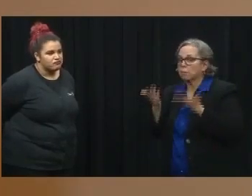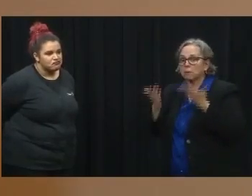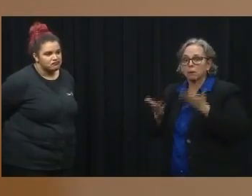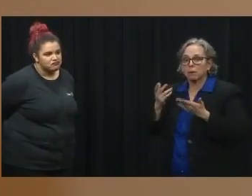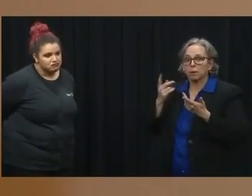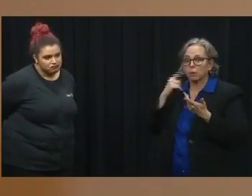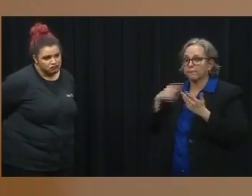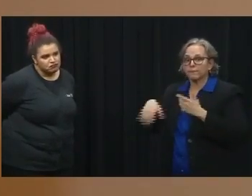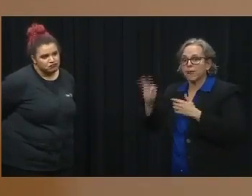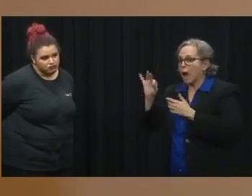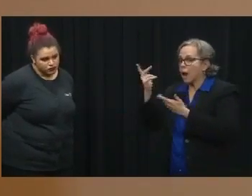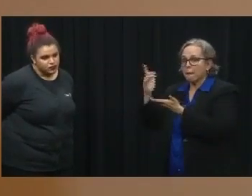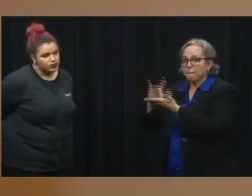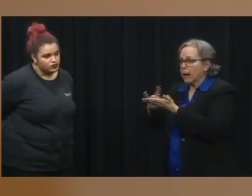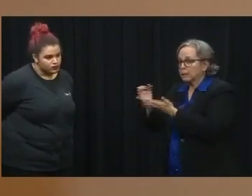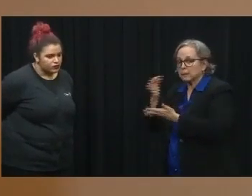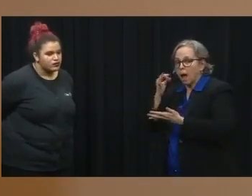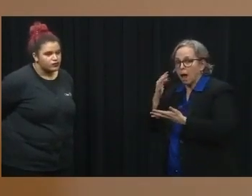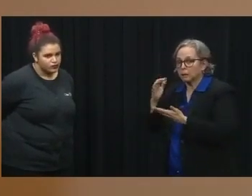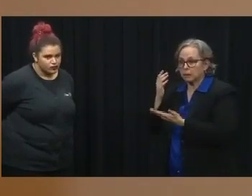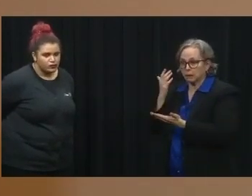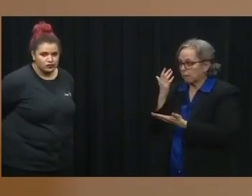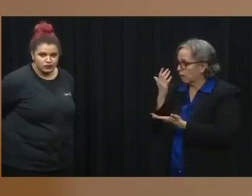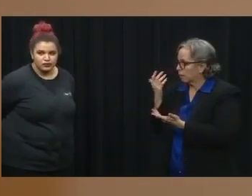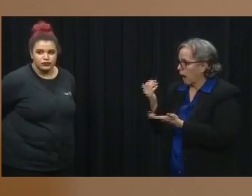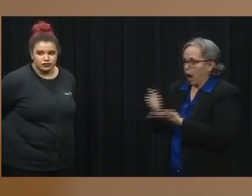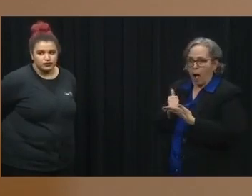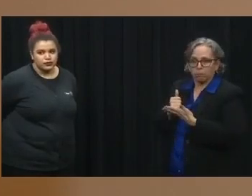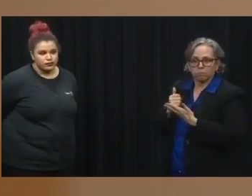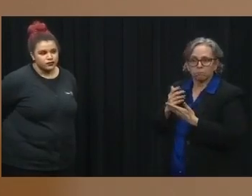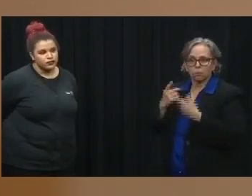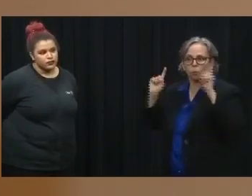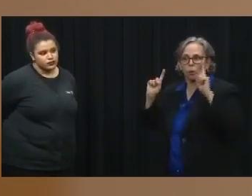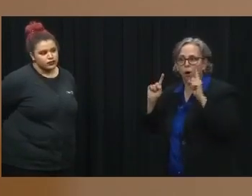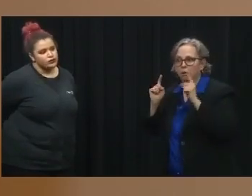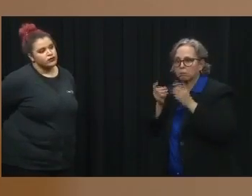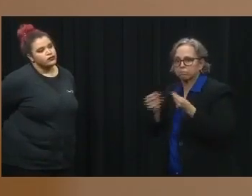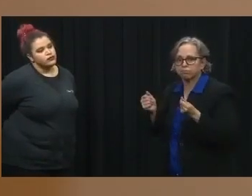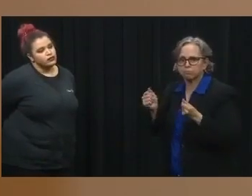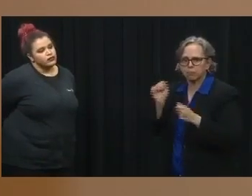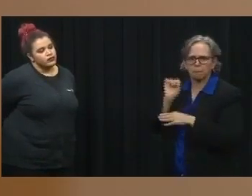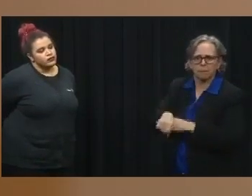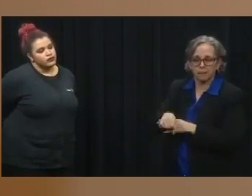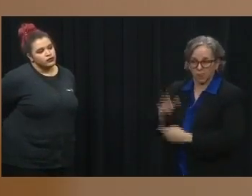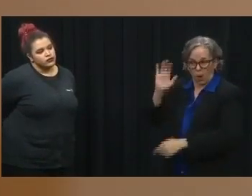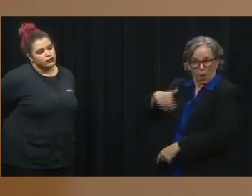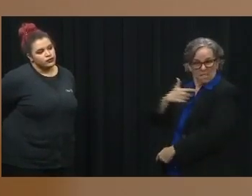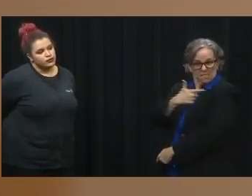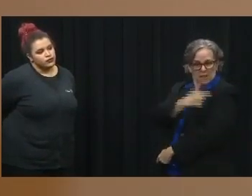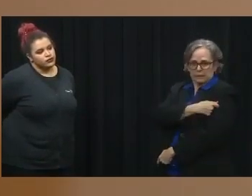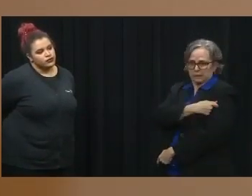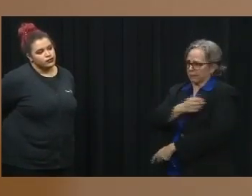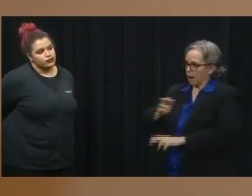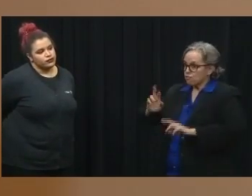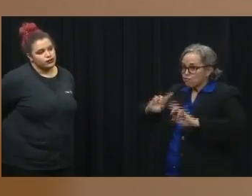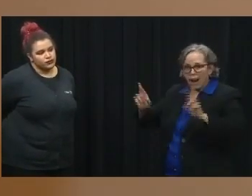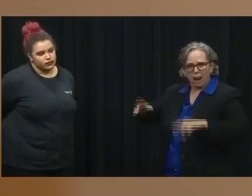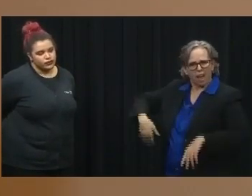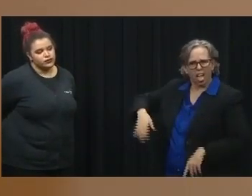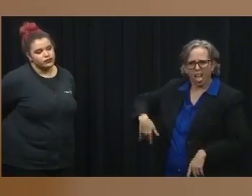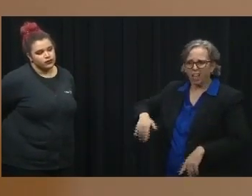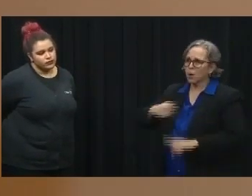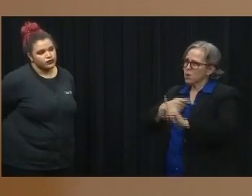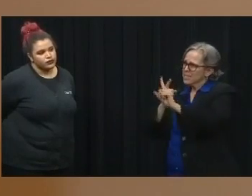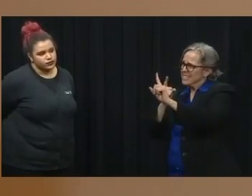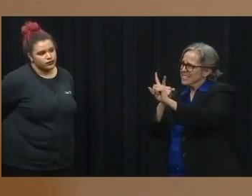and proven effective, we know vaccine is far off. That's the gold standard. That's what's really gonna kind of get us out of the woods as a country,